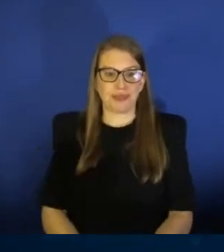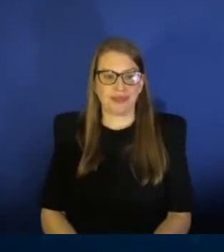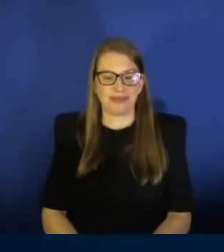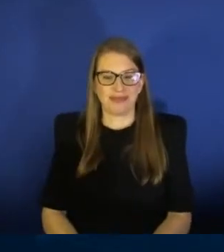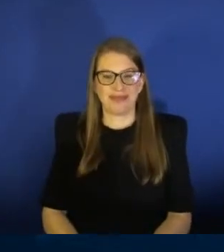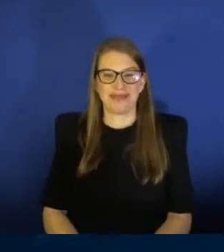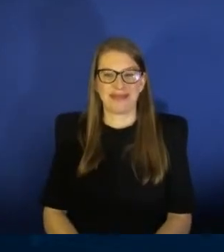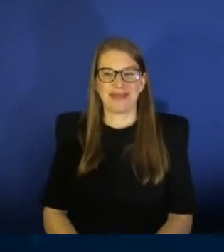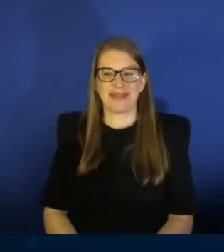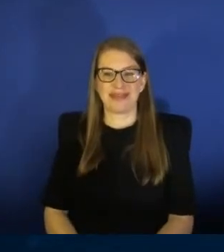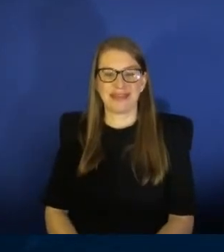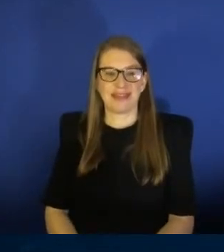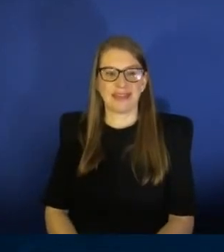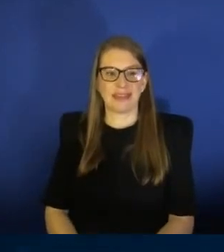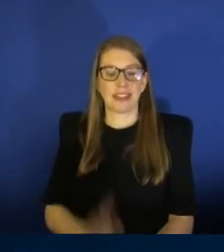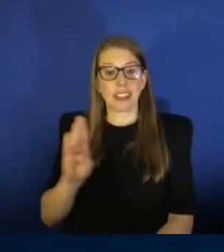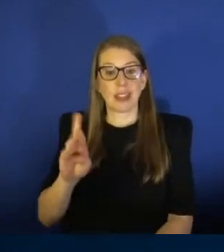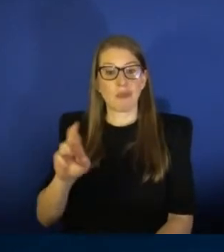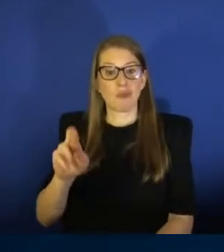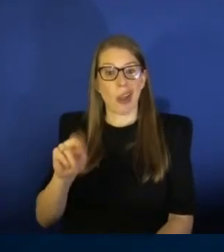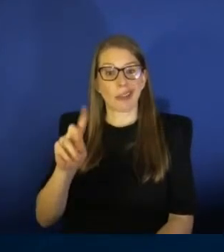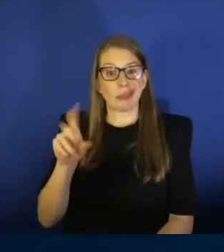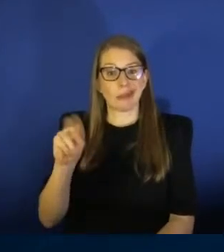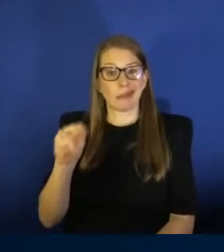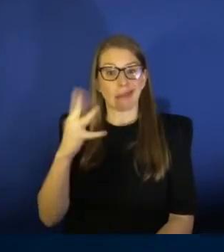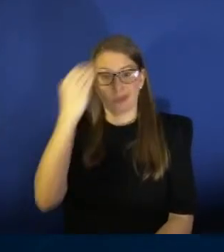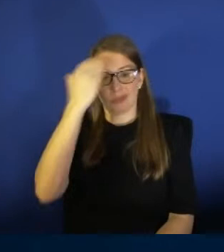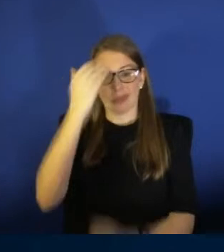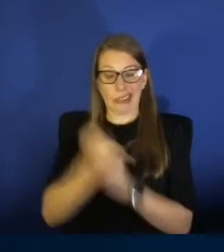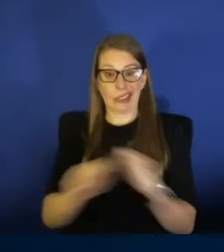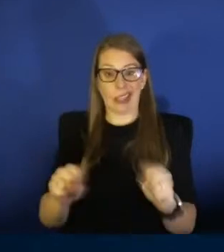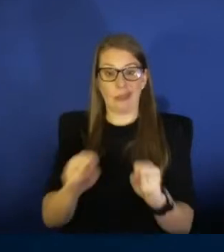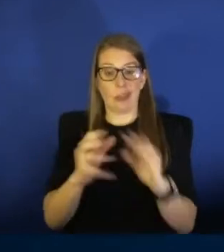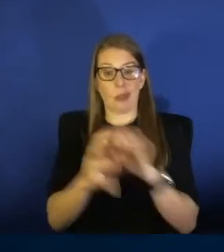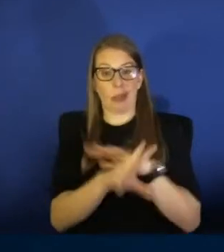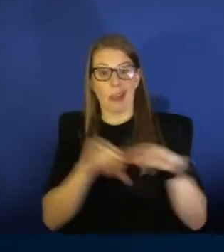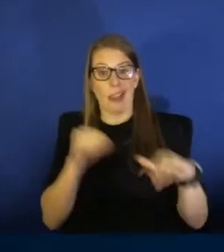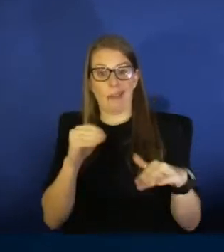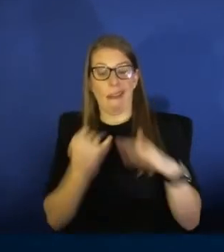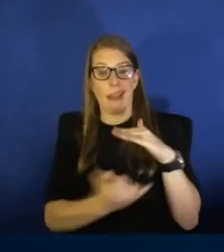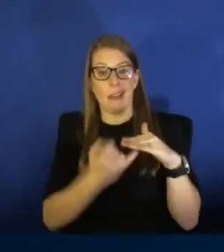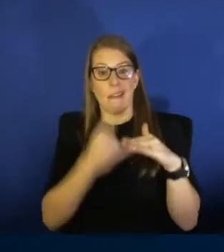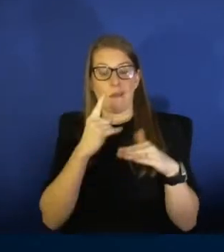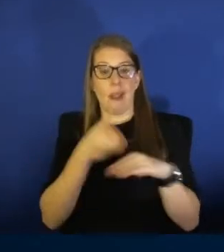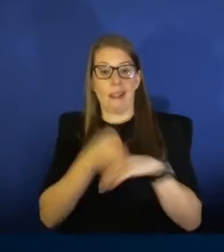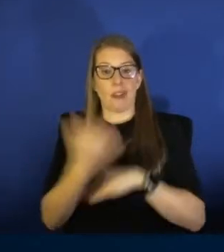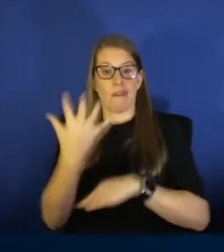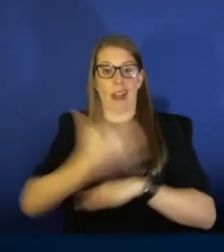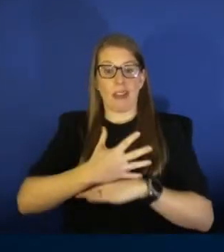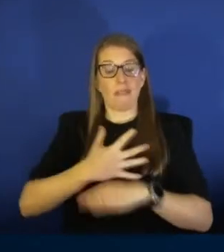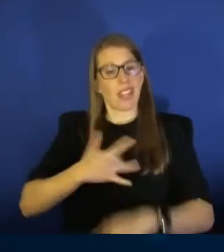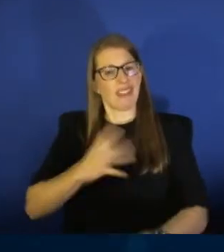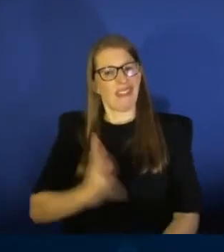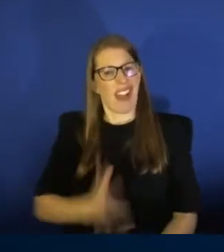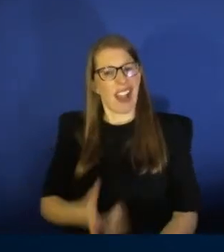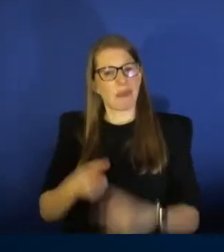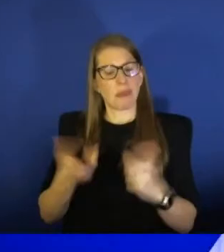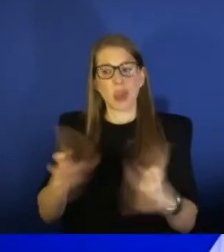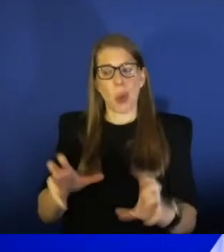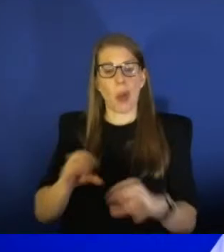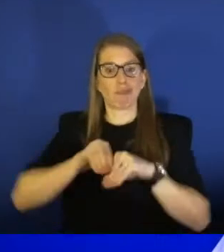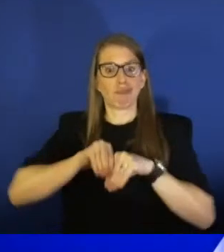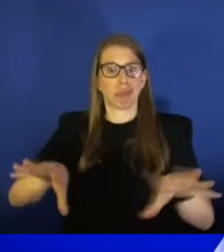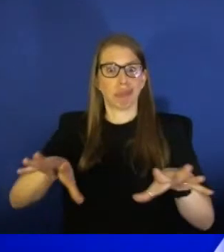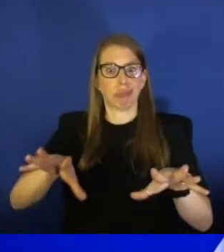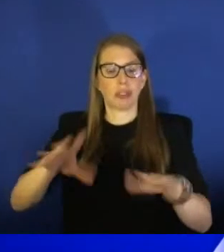tight. Brandon wants to know, is it really safe for me to leave isolation after 5 days? He says he feels fine, but he doesn't want to put anyone at risk. Yeah,